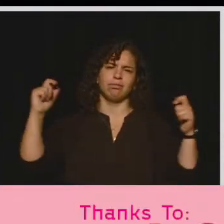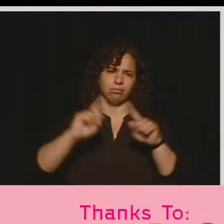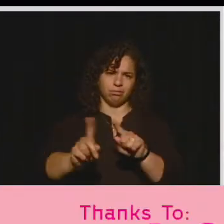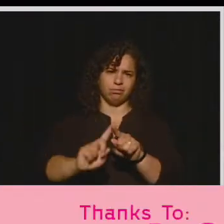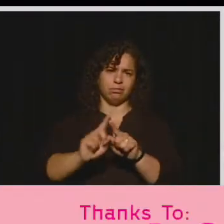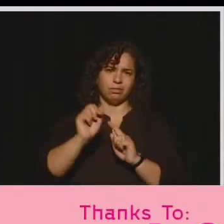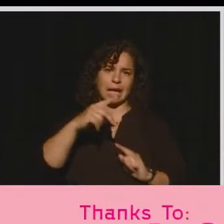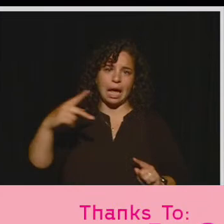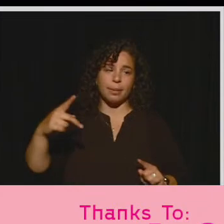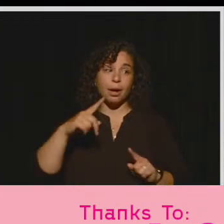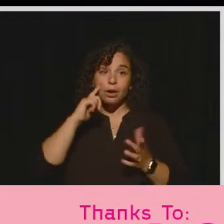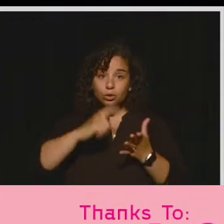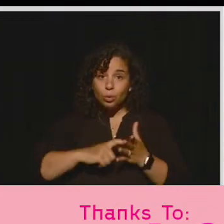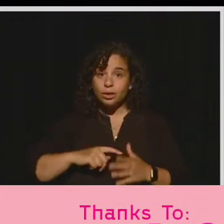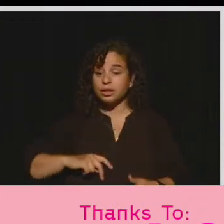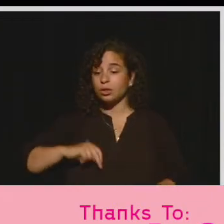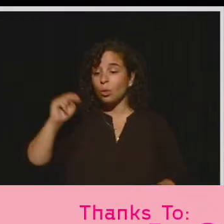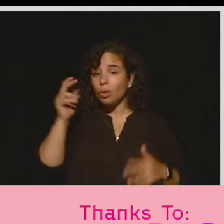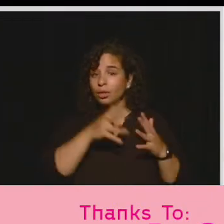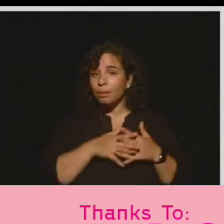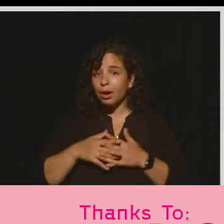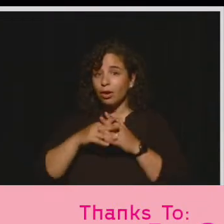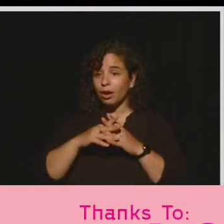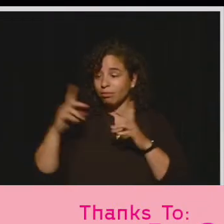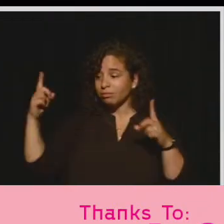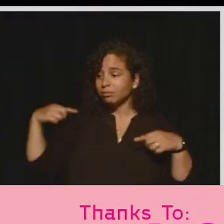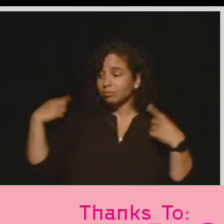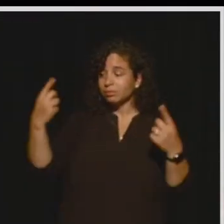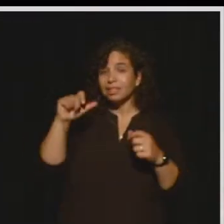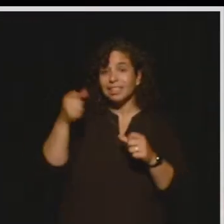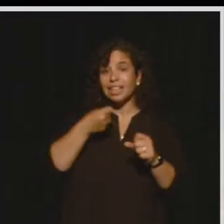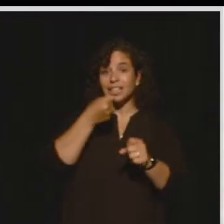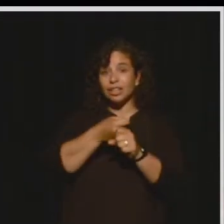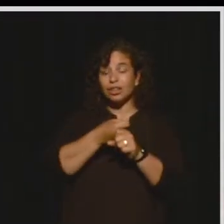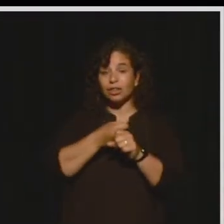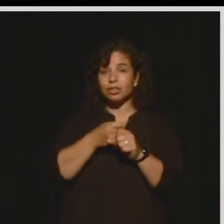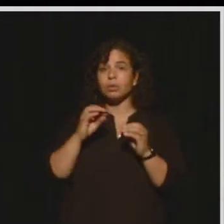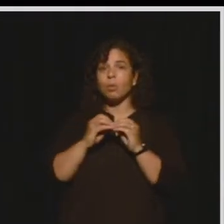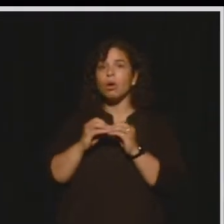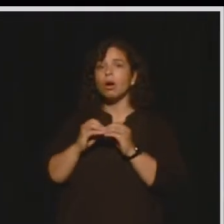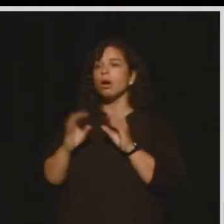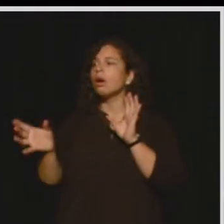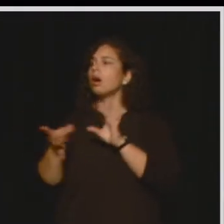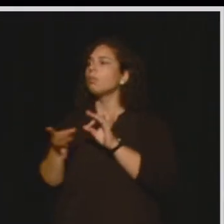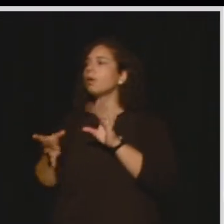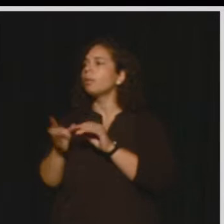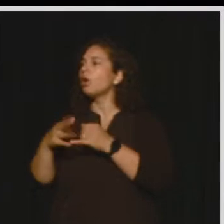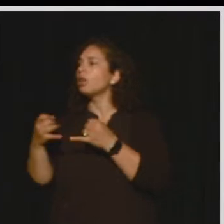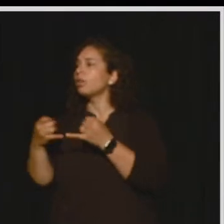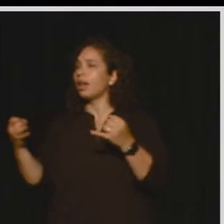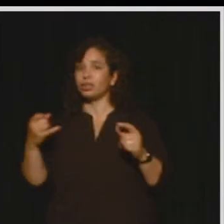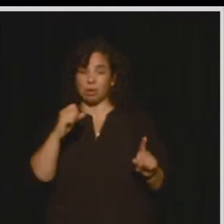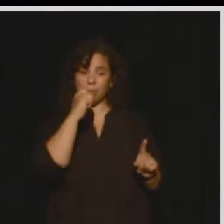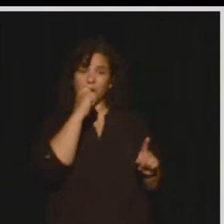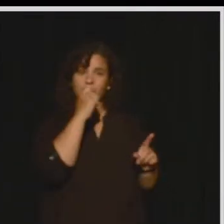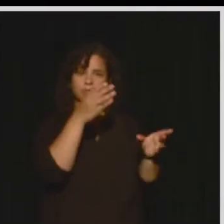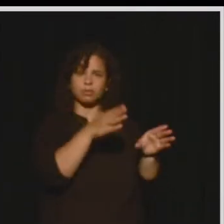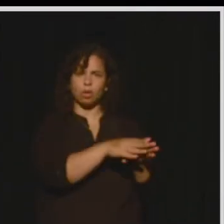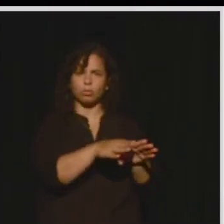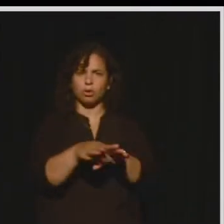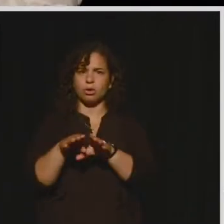over the last 10 years of bars shutting down, spaces shutting down, not being,